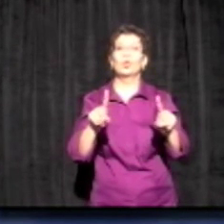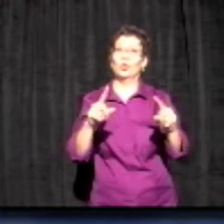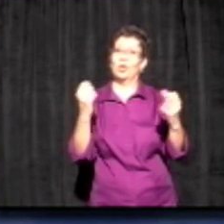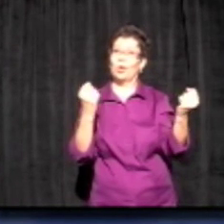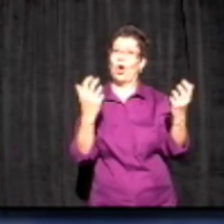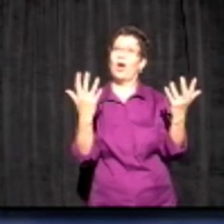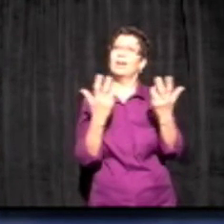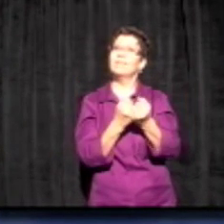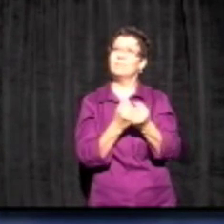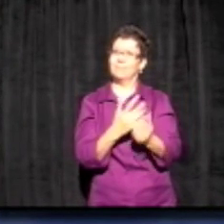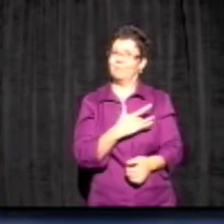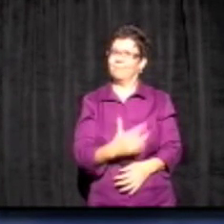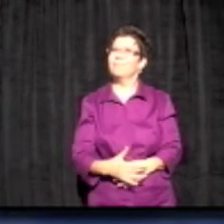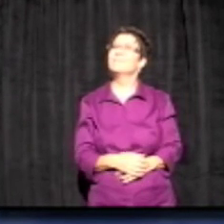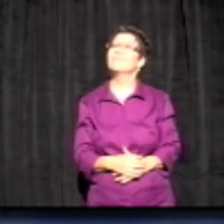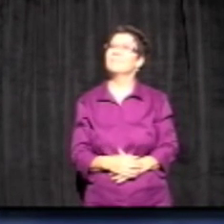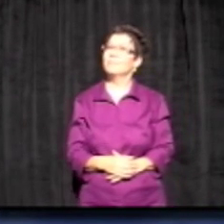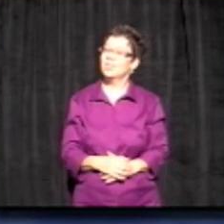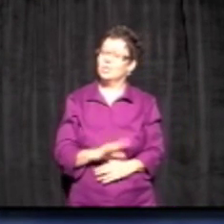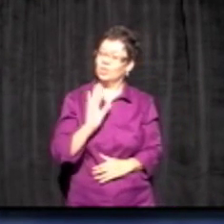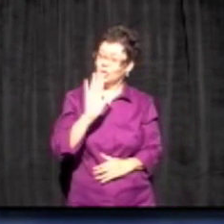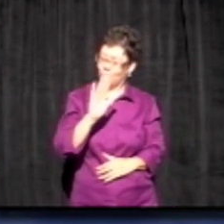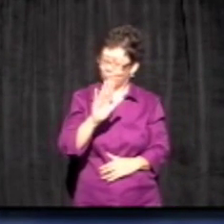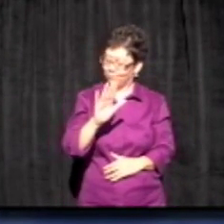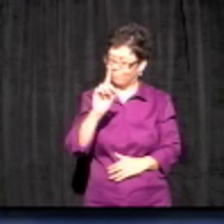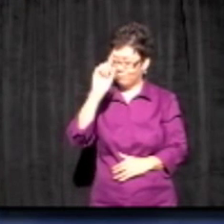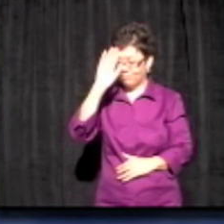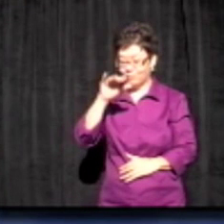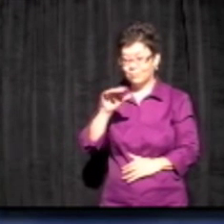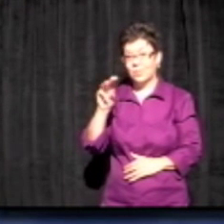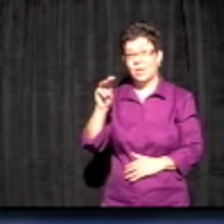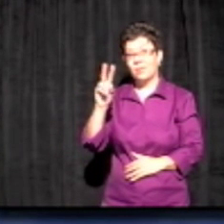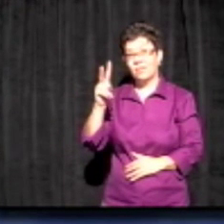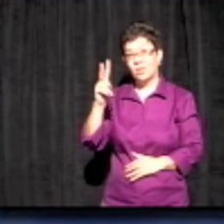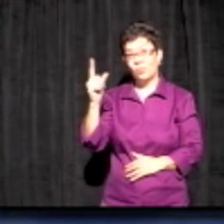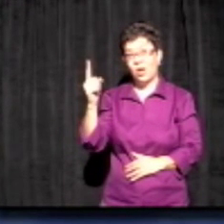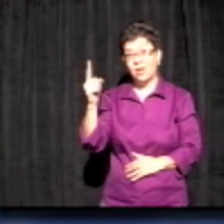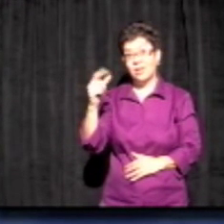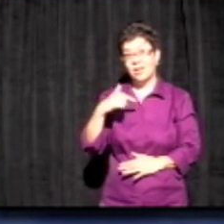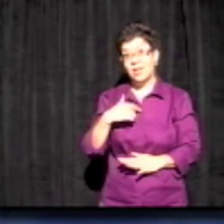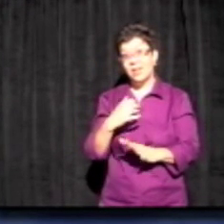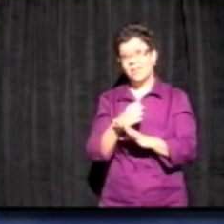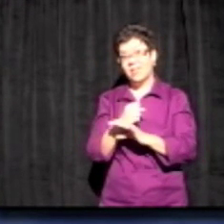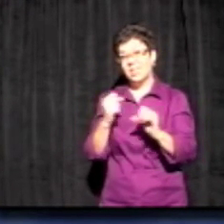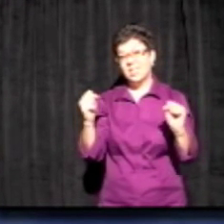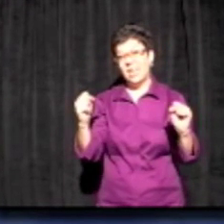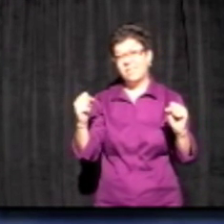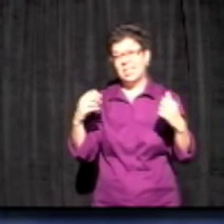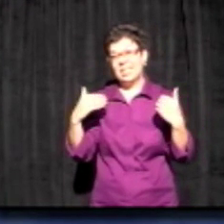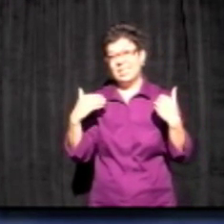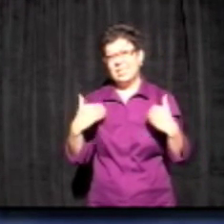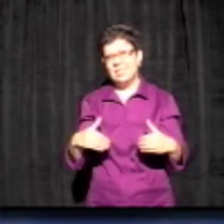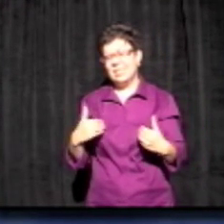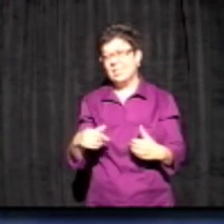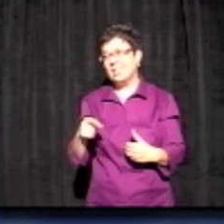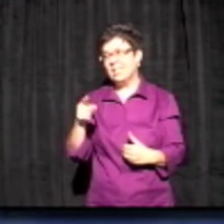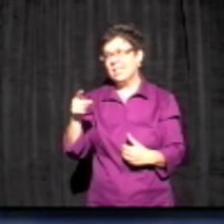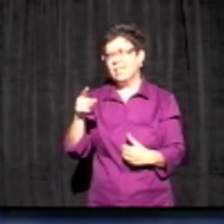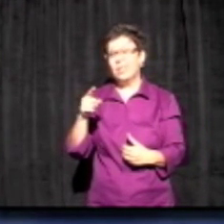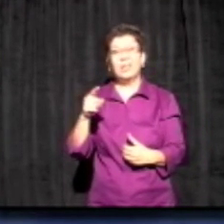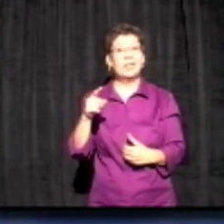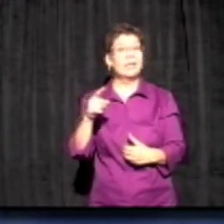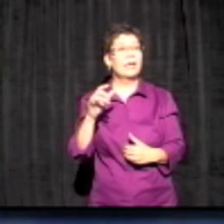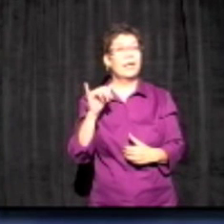accidents. You can be sure that buying a vehicle that has a safety a top priority is going to appeal to the